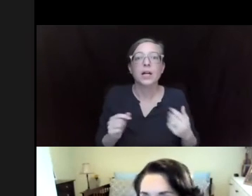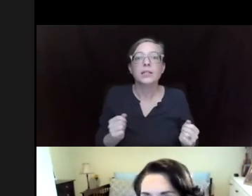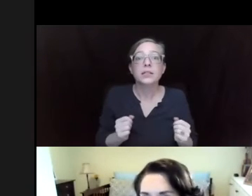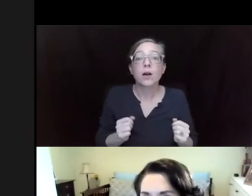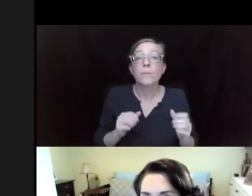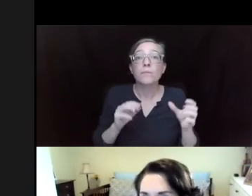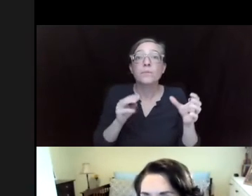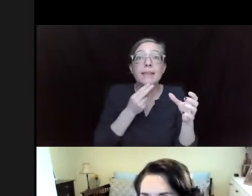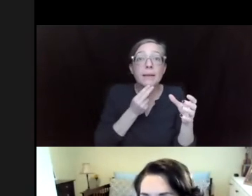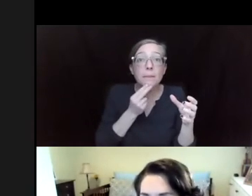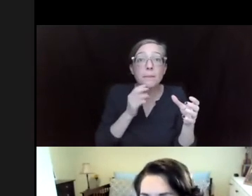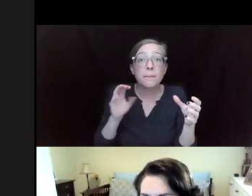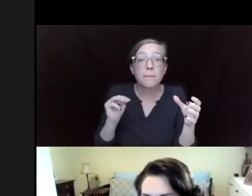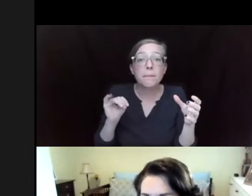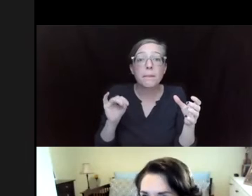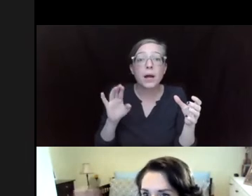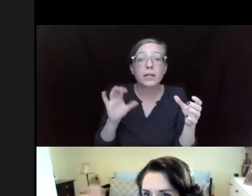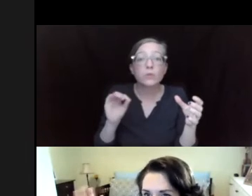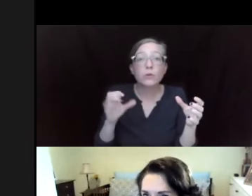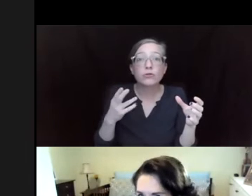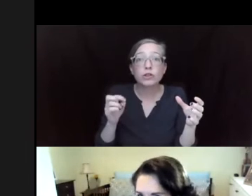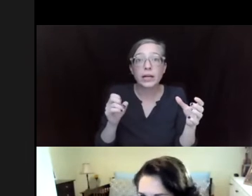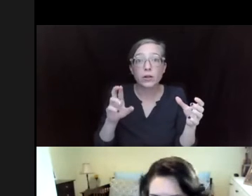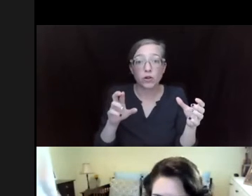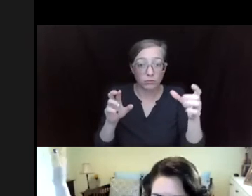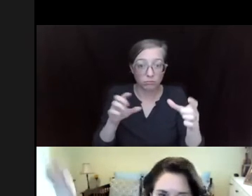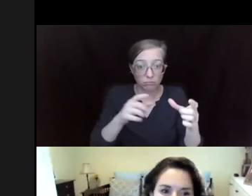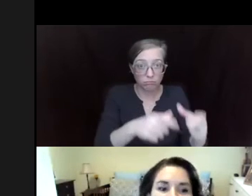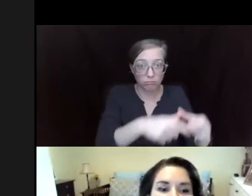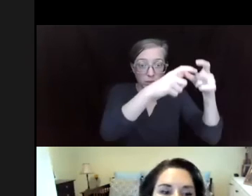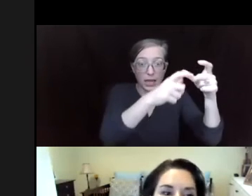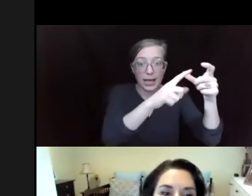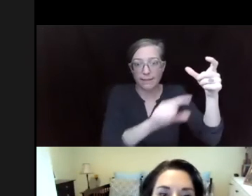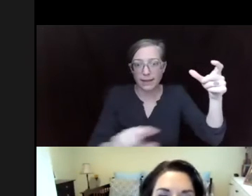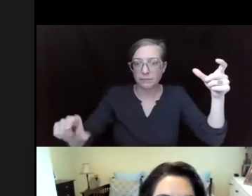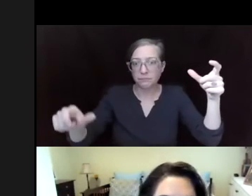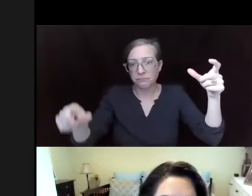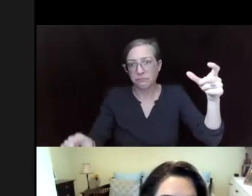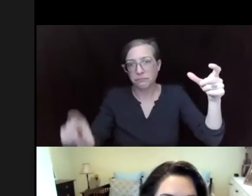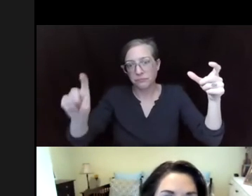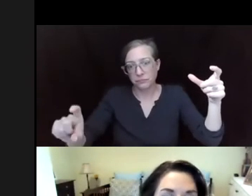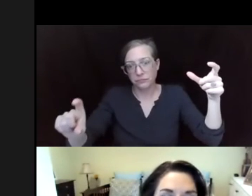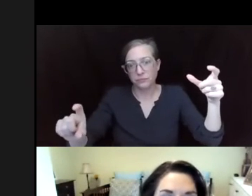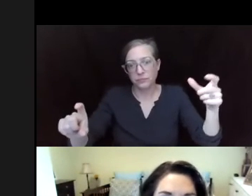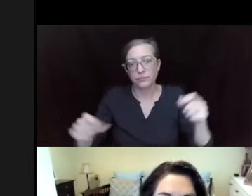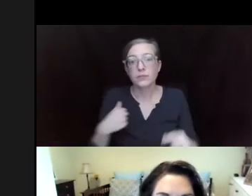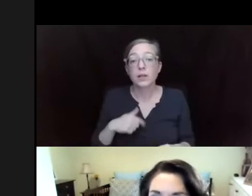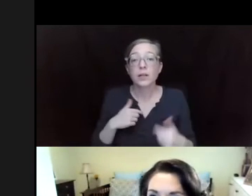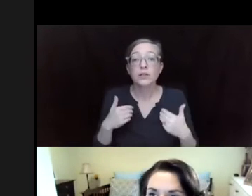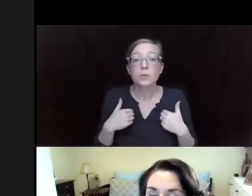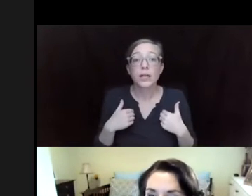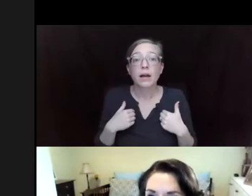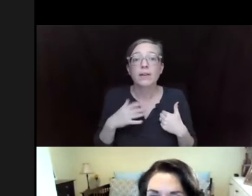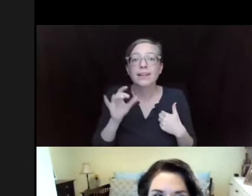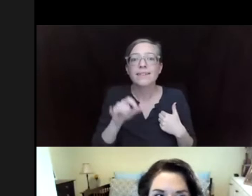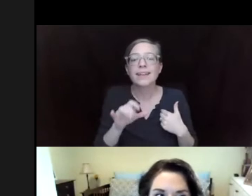I don't have any insulating post? So little straight channel, just go. In this type of channel, the velocity of the